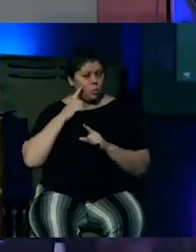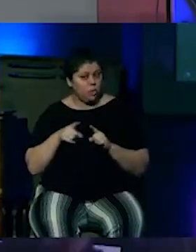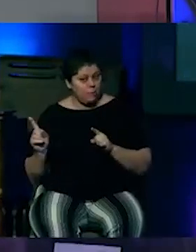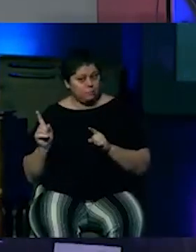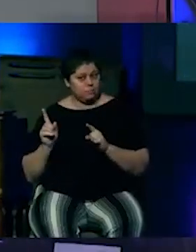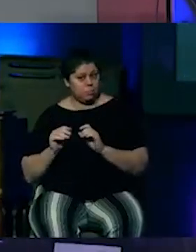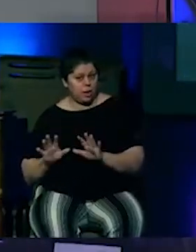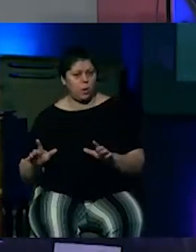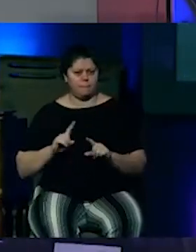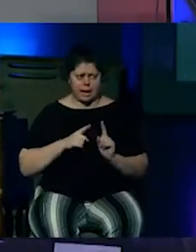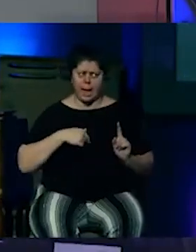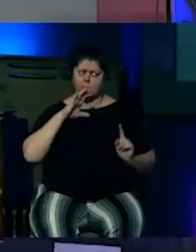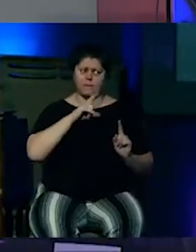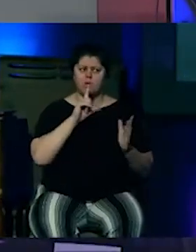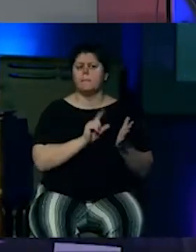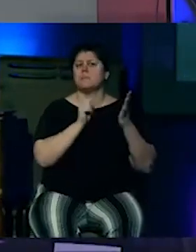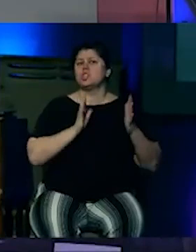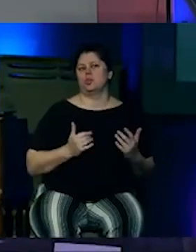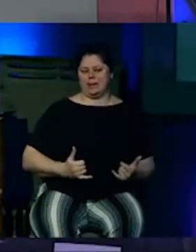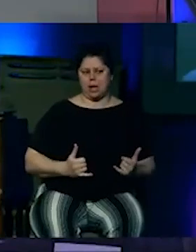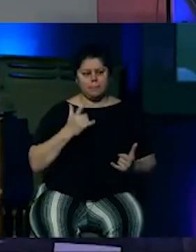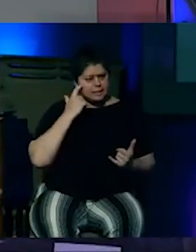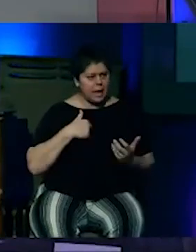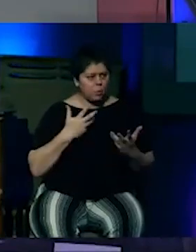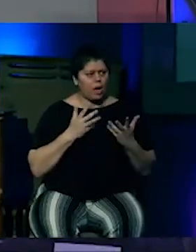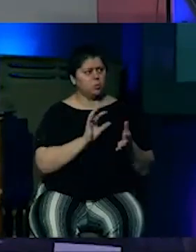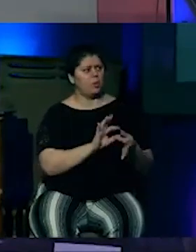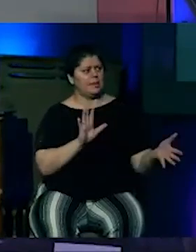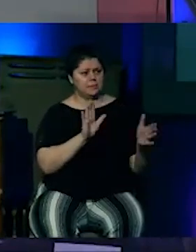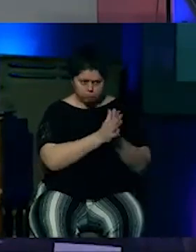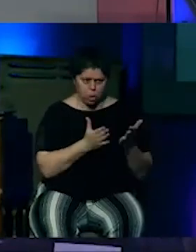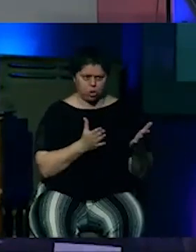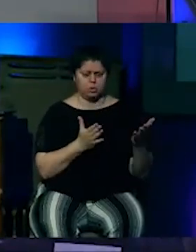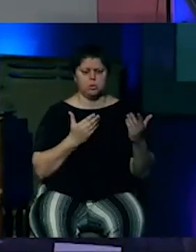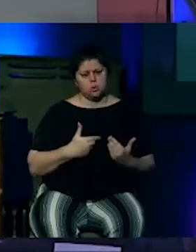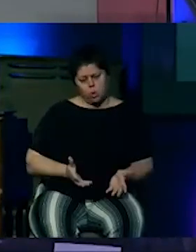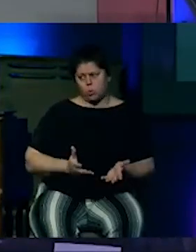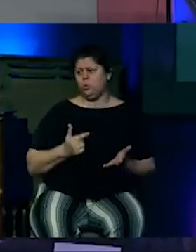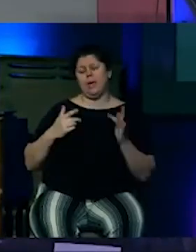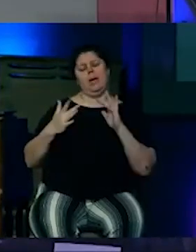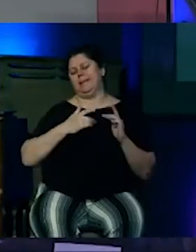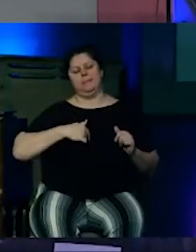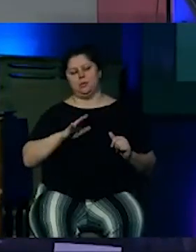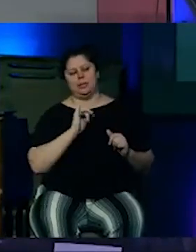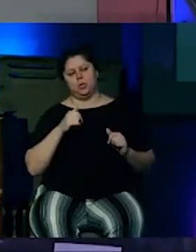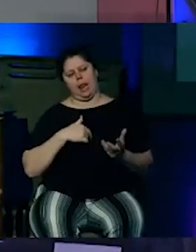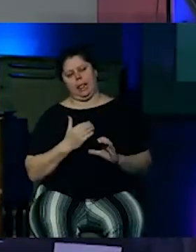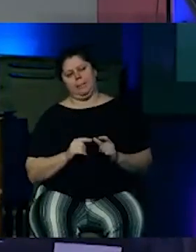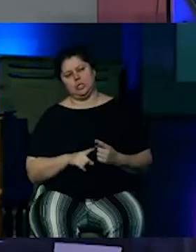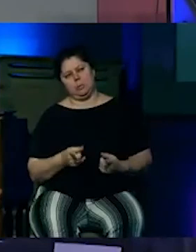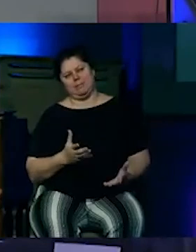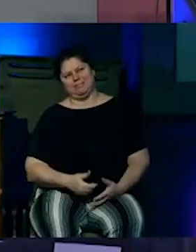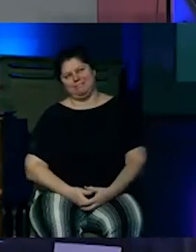people, but I actually am looking for a publisher right now because I want to put this out as a book. So you can also just contact me and maybe I'll email it to